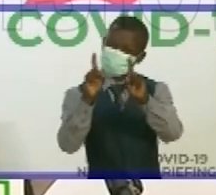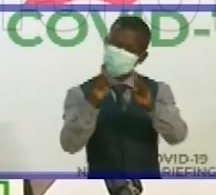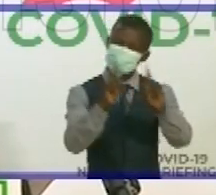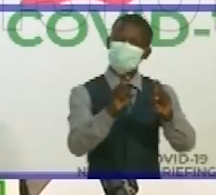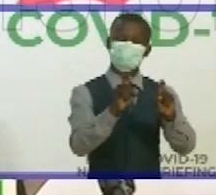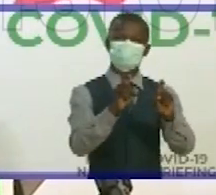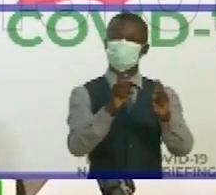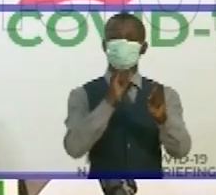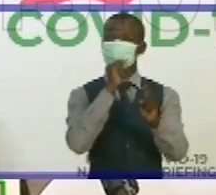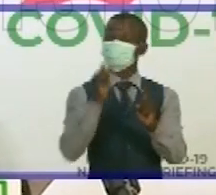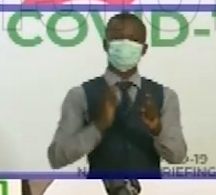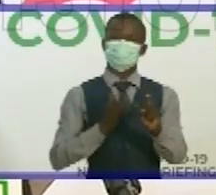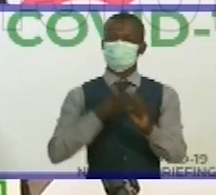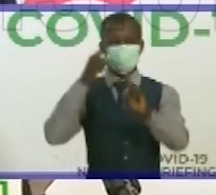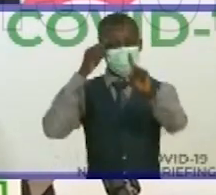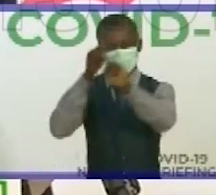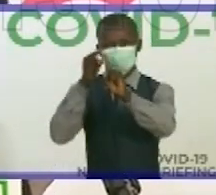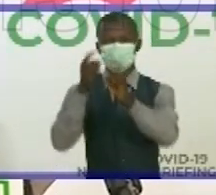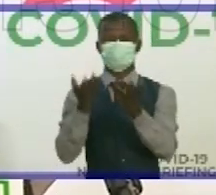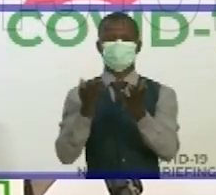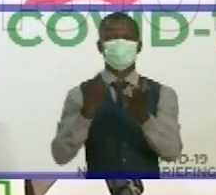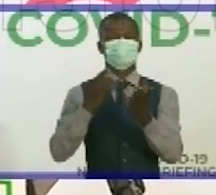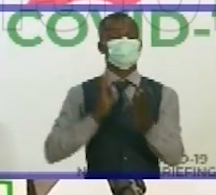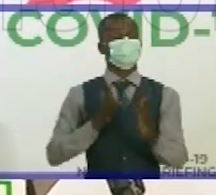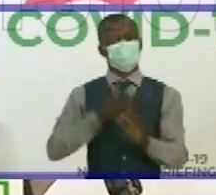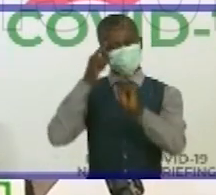goal. Our goal through testing is to bring people into care,